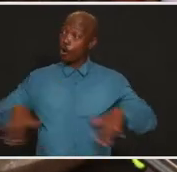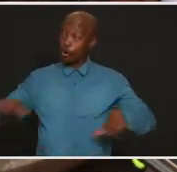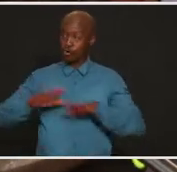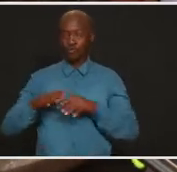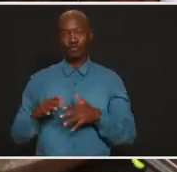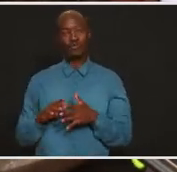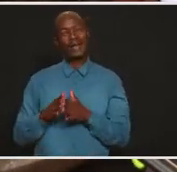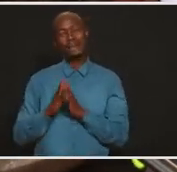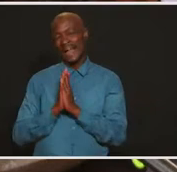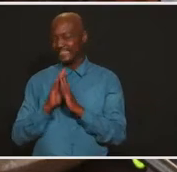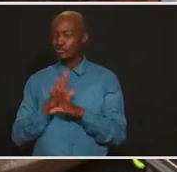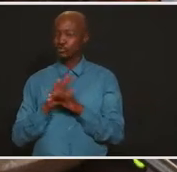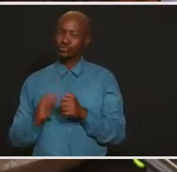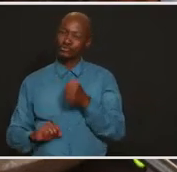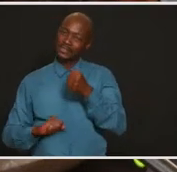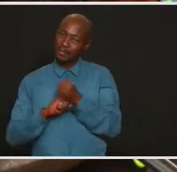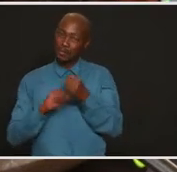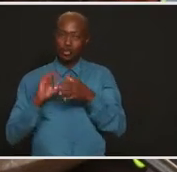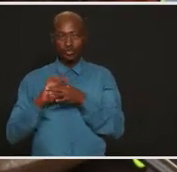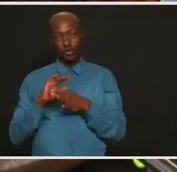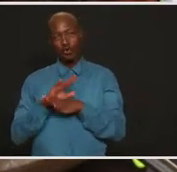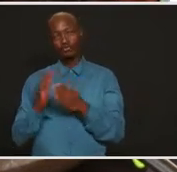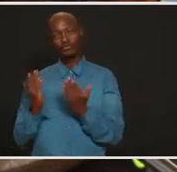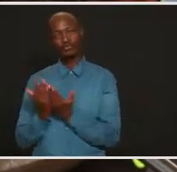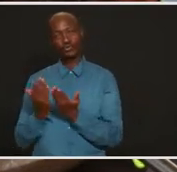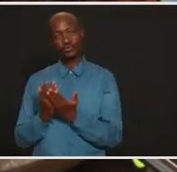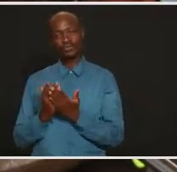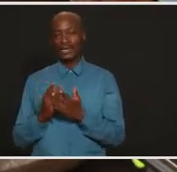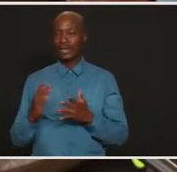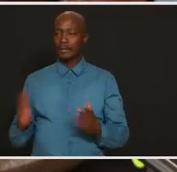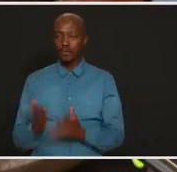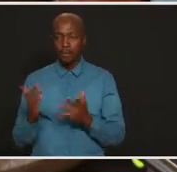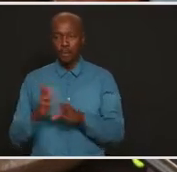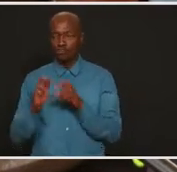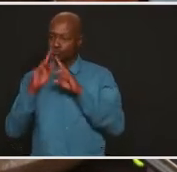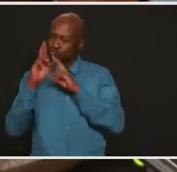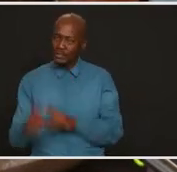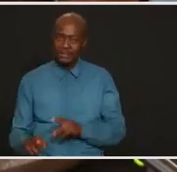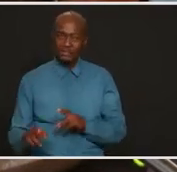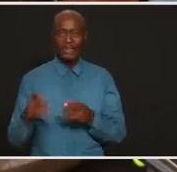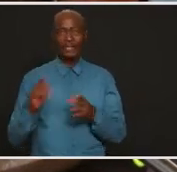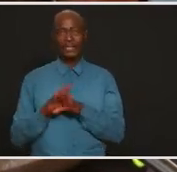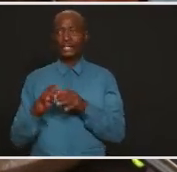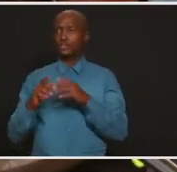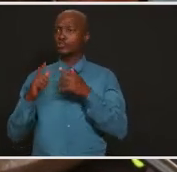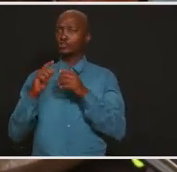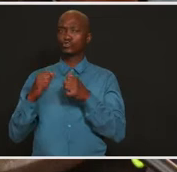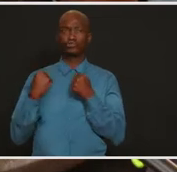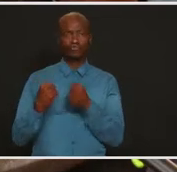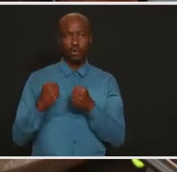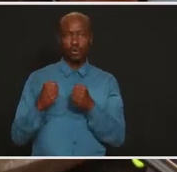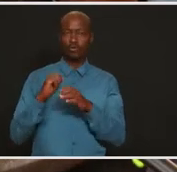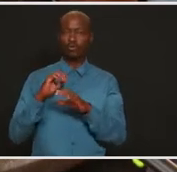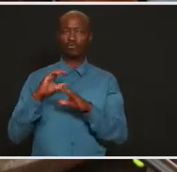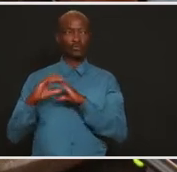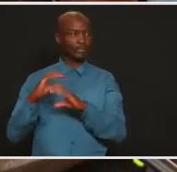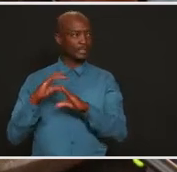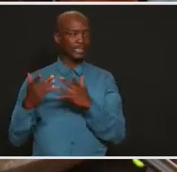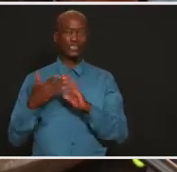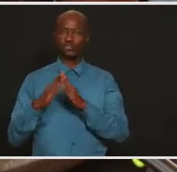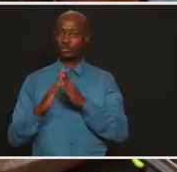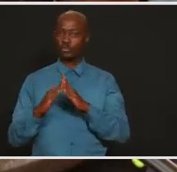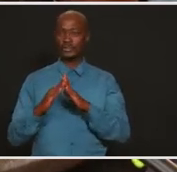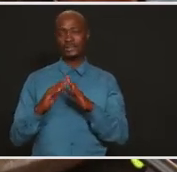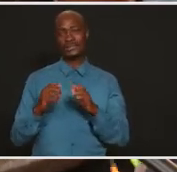homeschooling it promotes basic African values things such as respect for elders and strong Community bonds it instills character